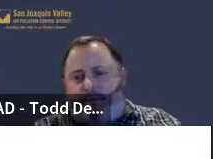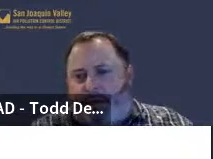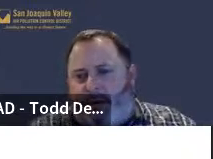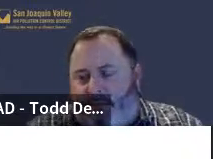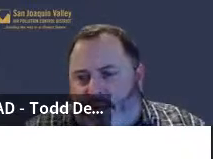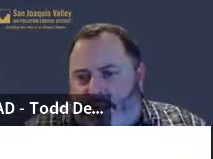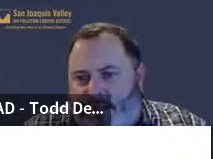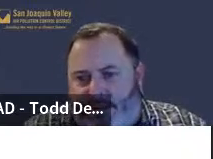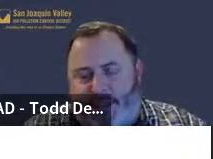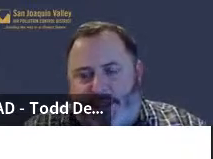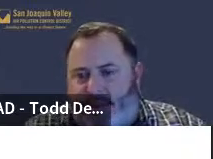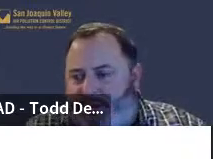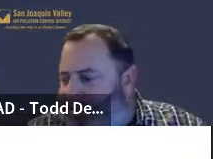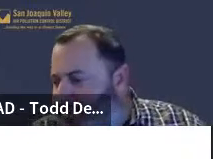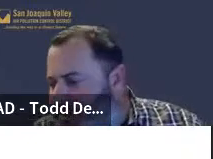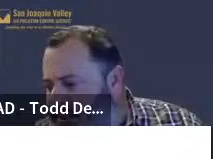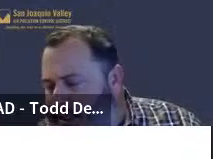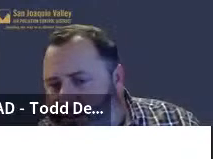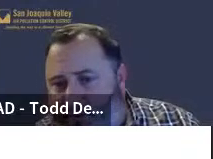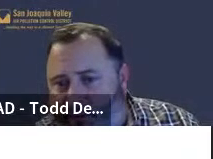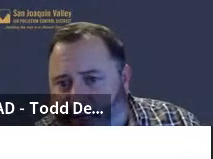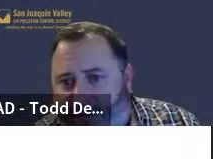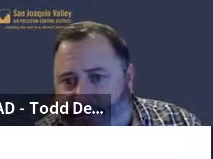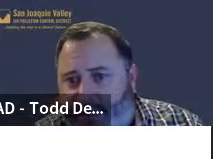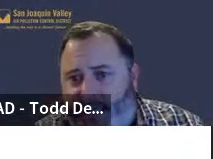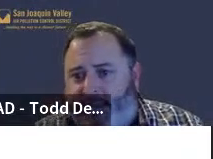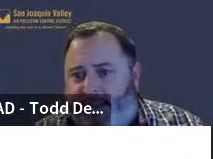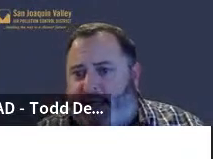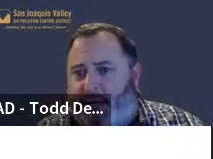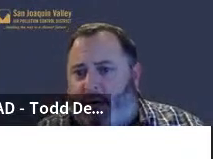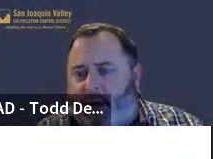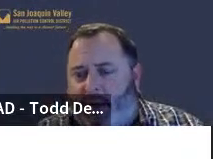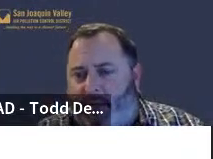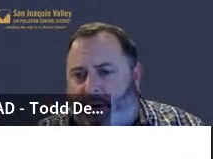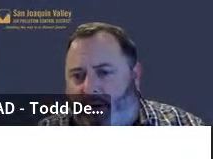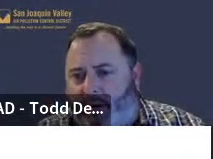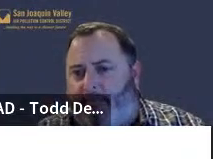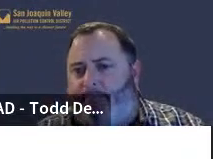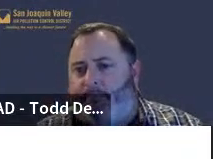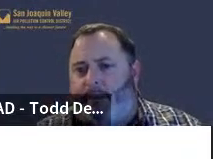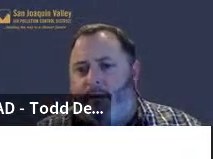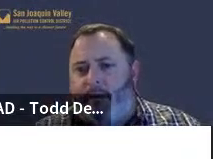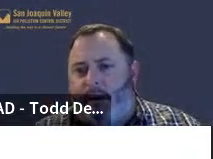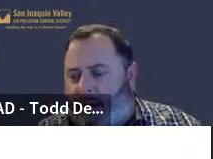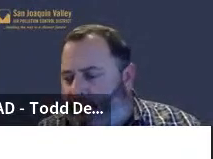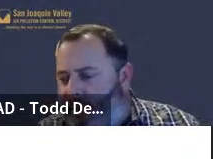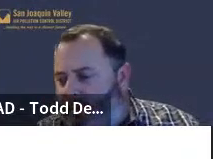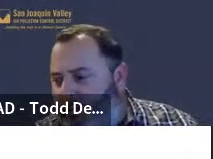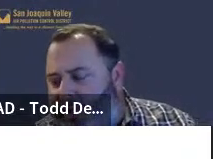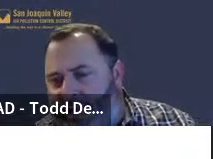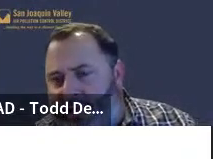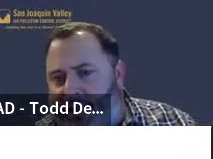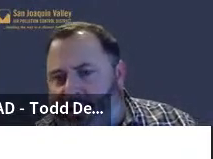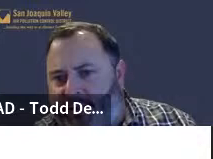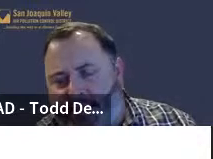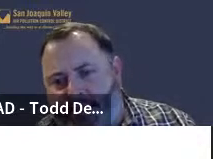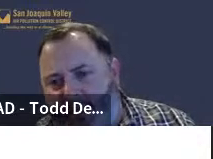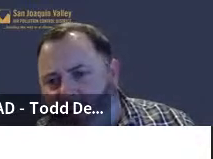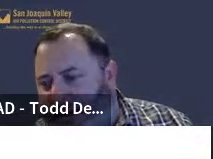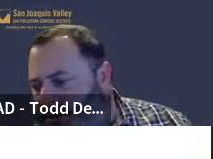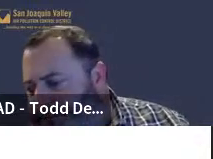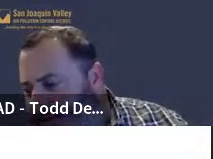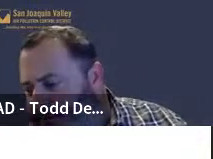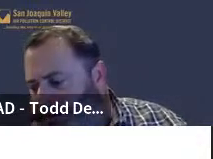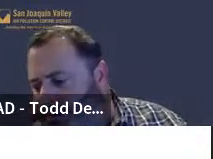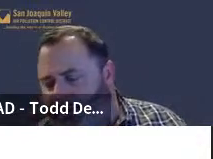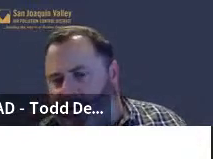mirrors the district's extremely successful Drive Clean in the San Joaquin program. And what that does is